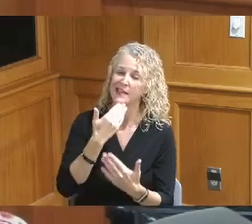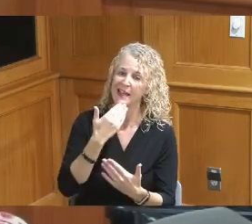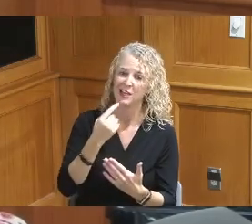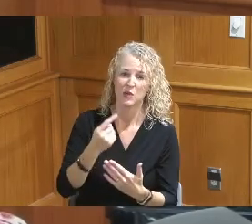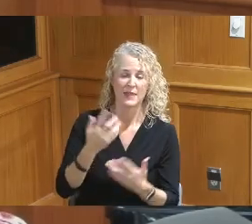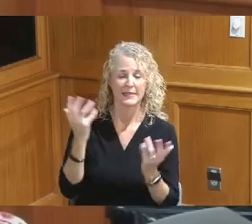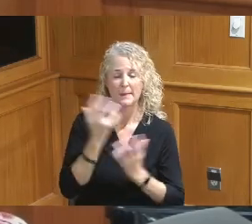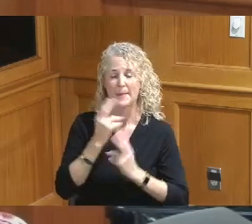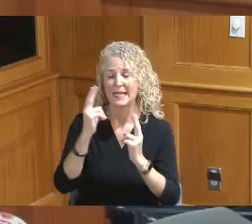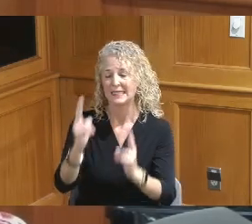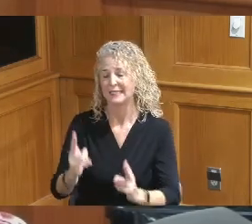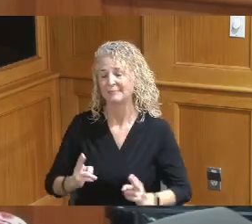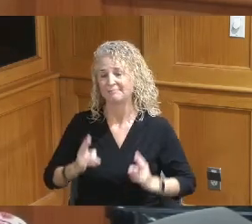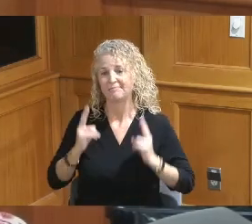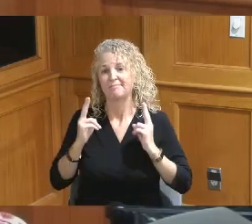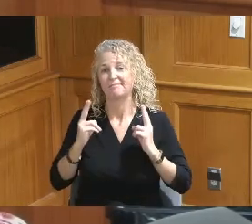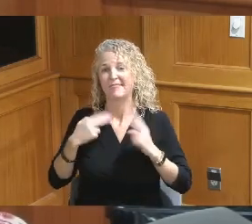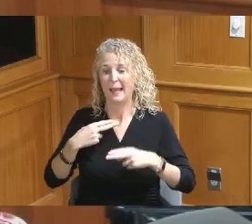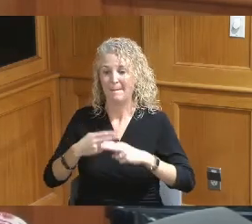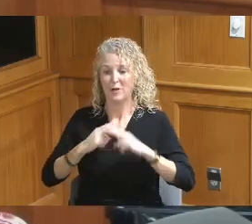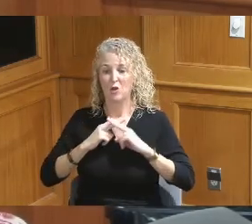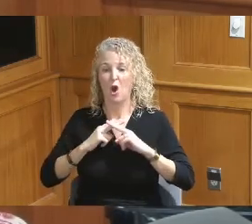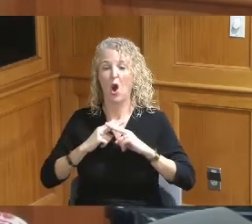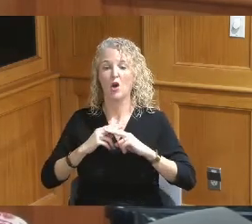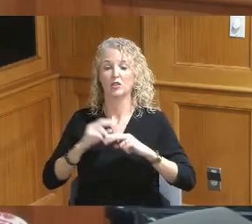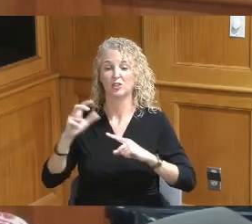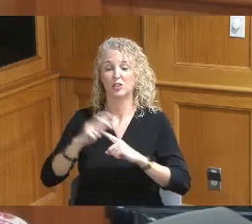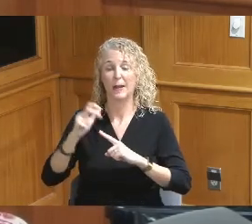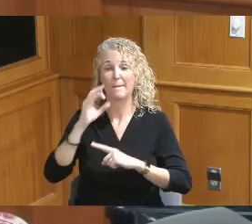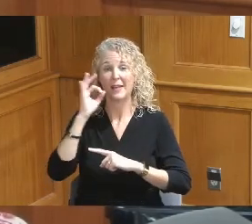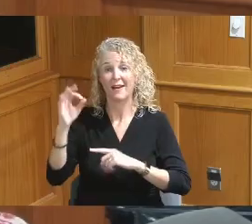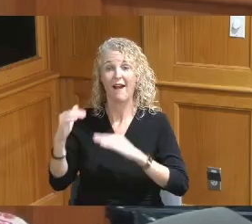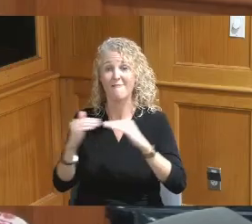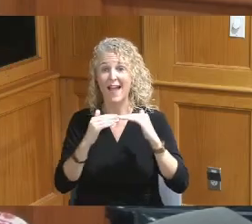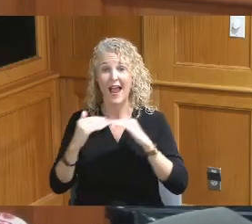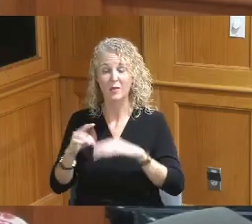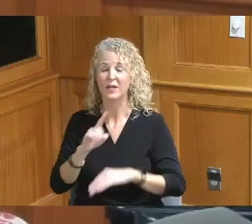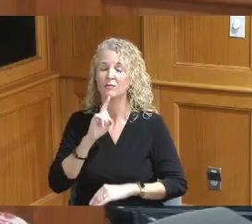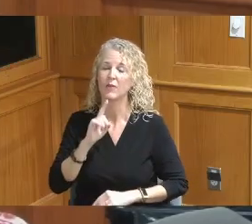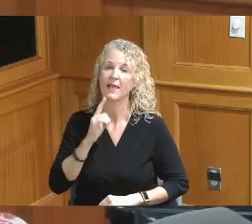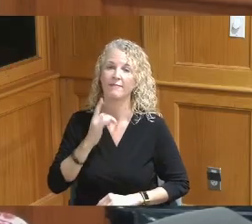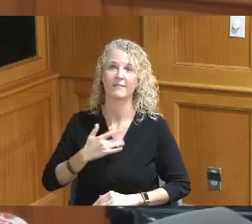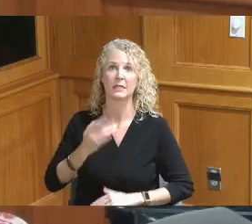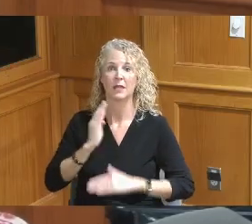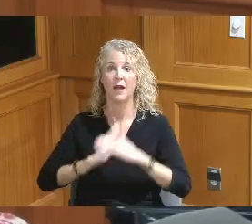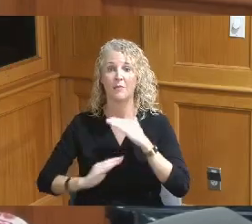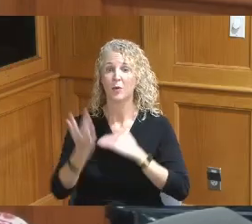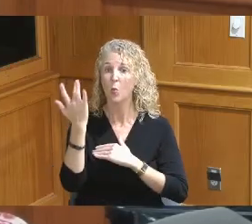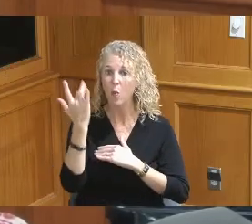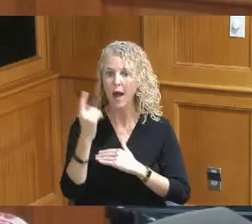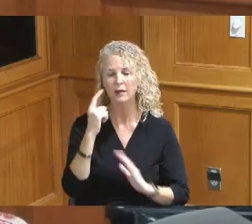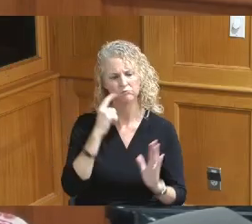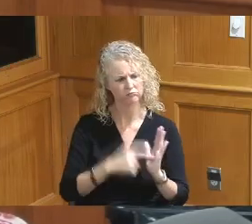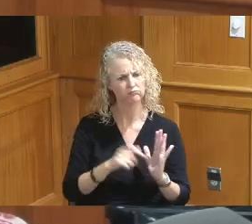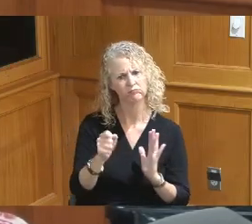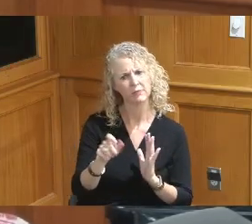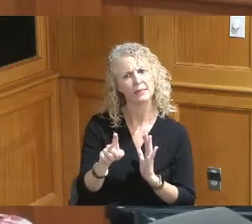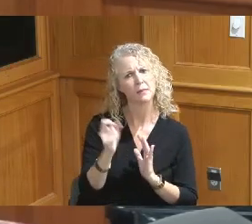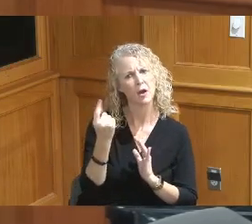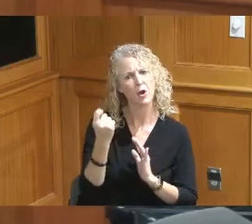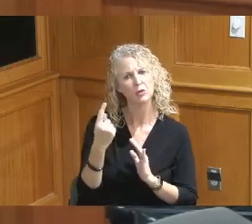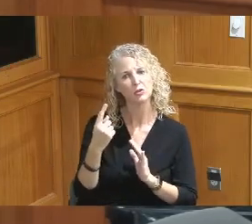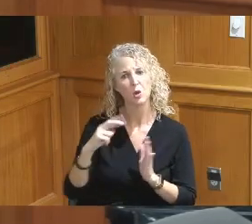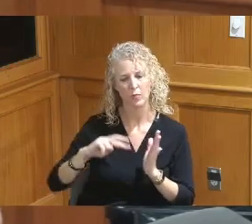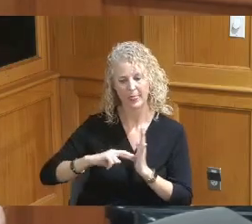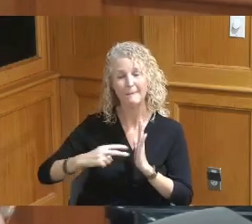this incredible honor. To be named Champion of Equity is deeply humbling, not just because of the recognition, but because of what